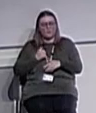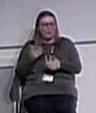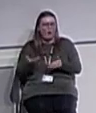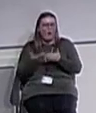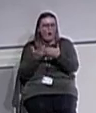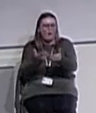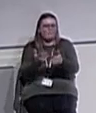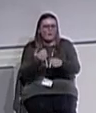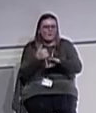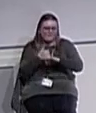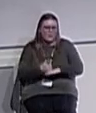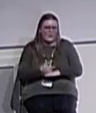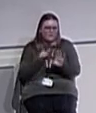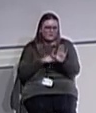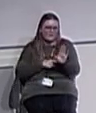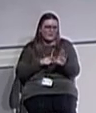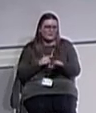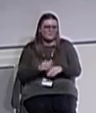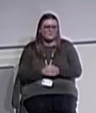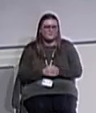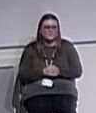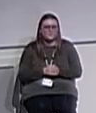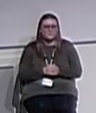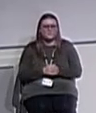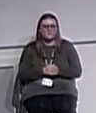their school or college's predicted offers.